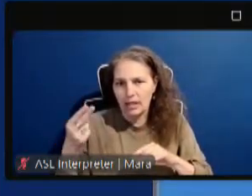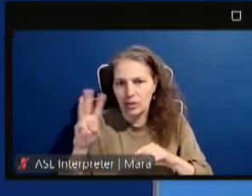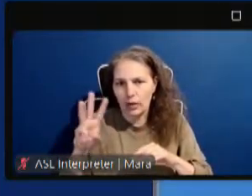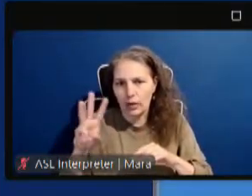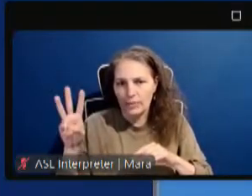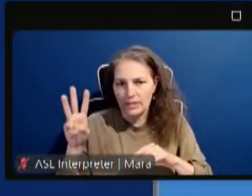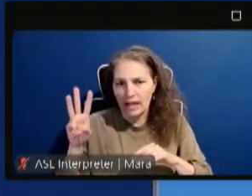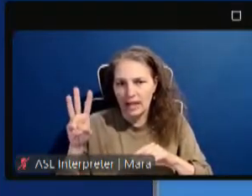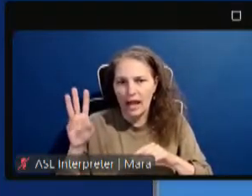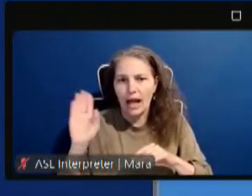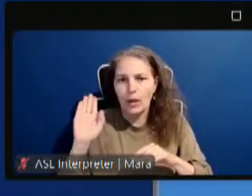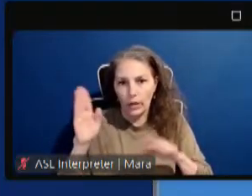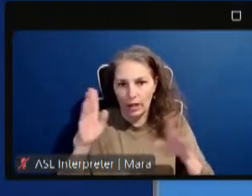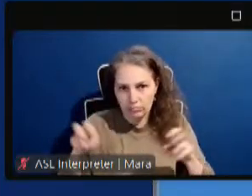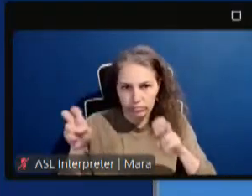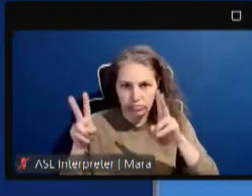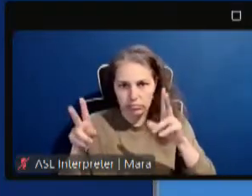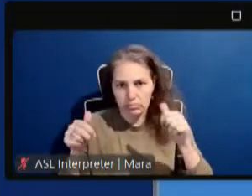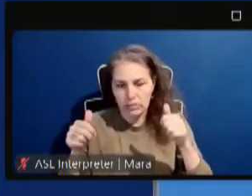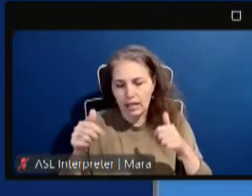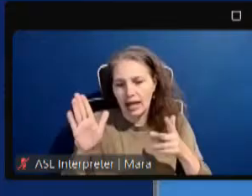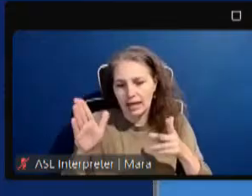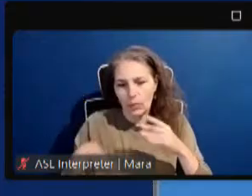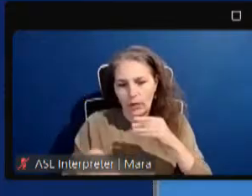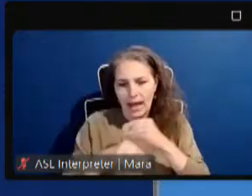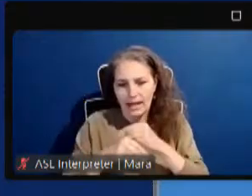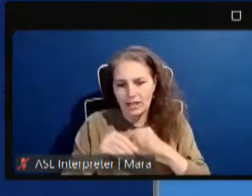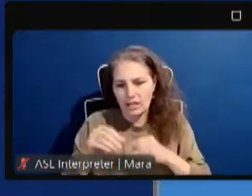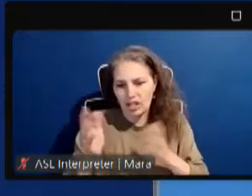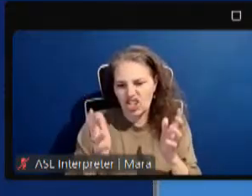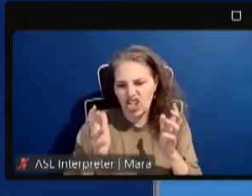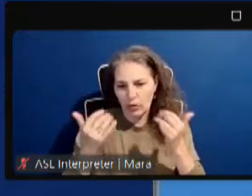put that link into the chat right now.